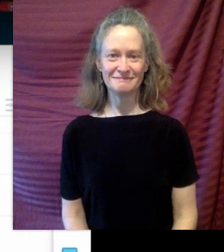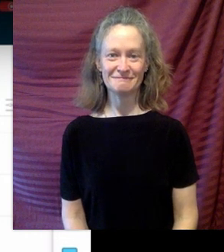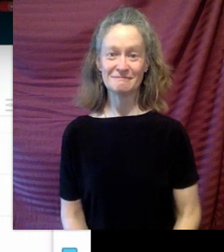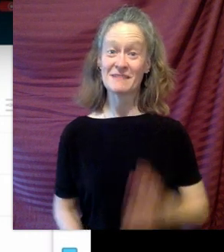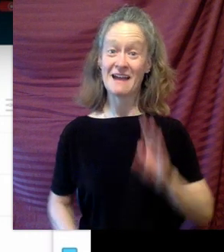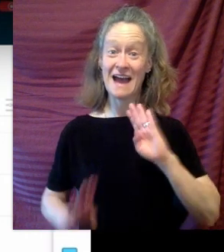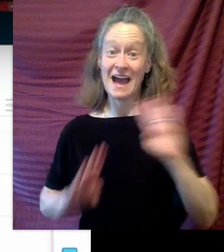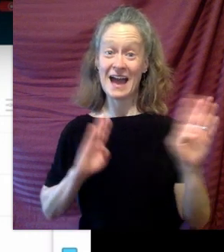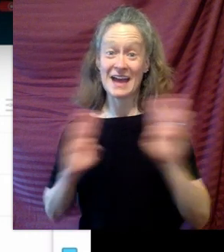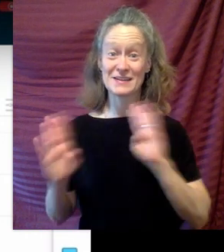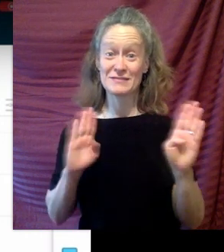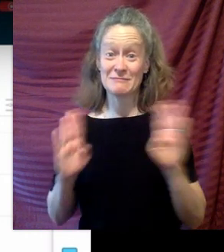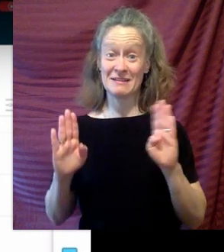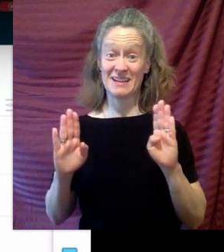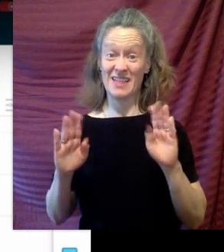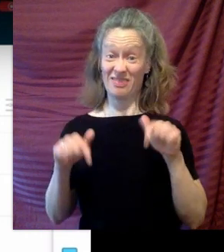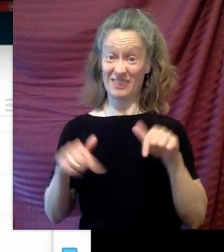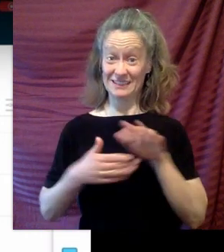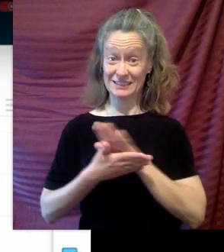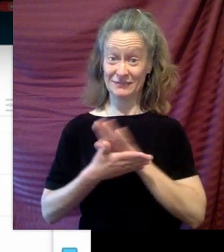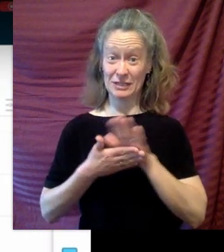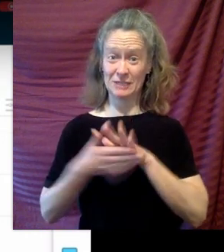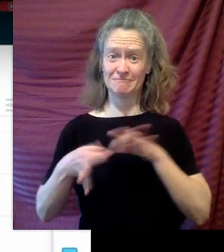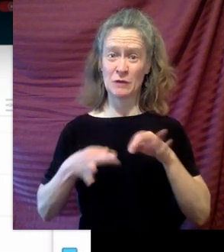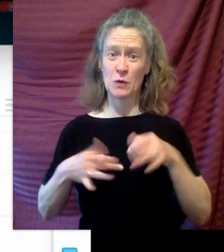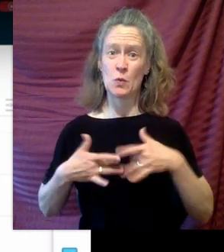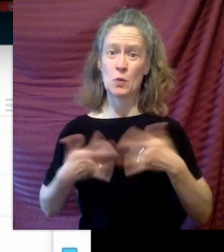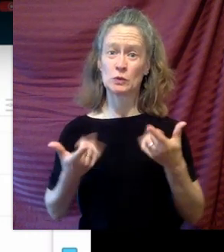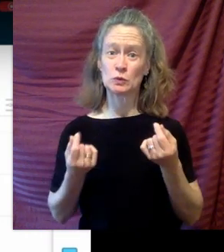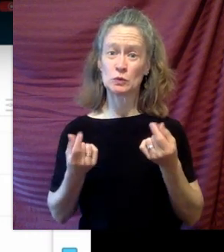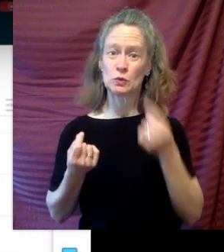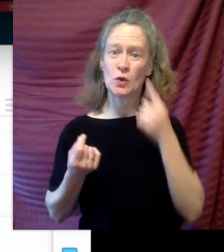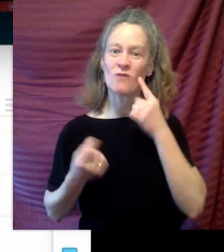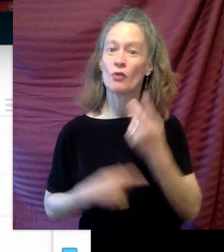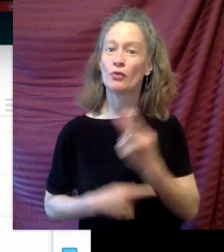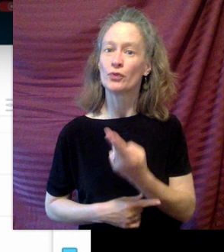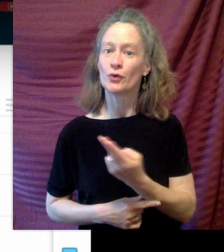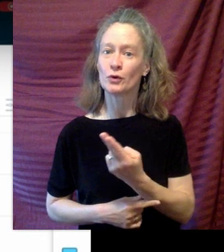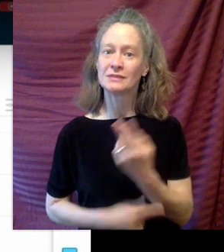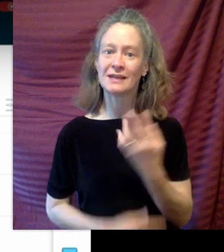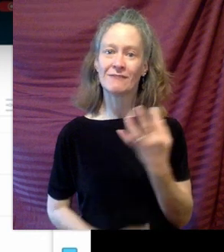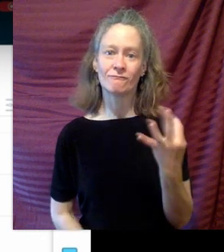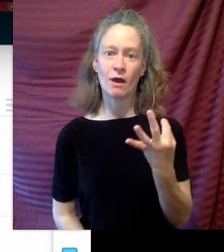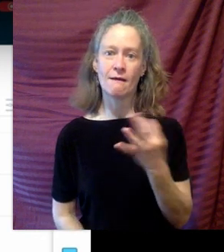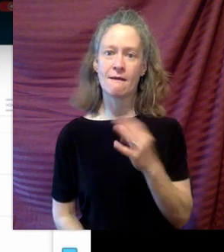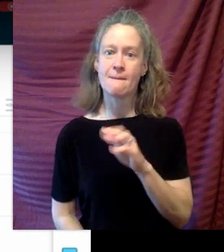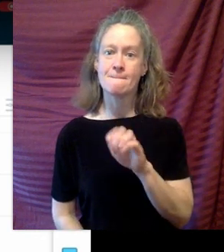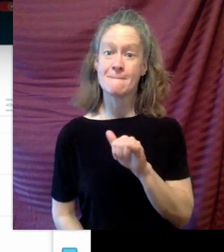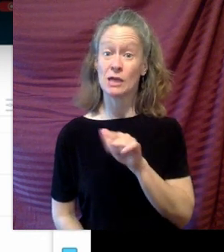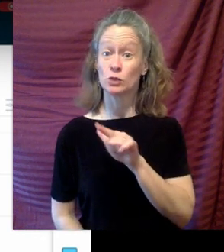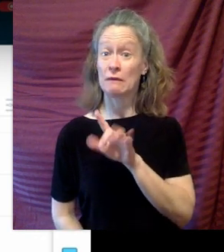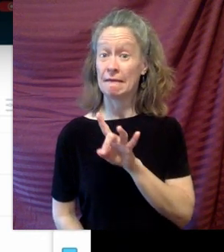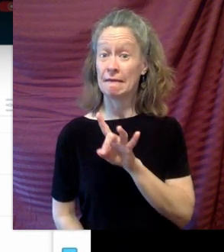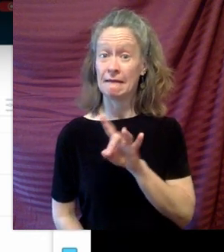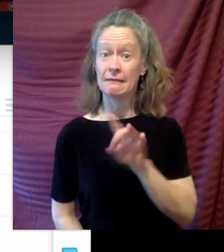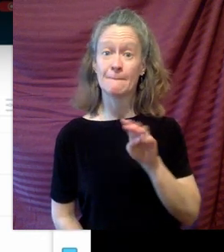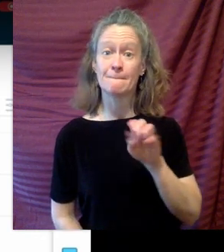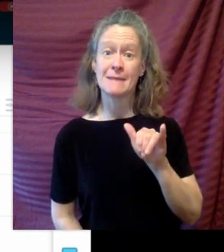Hi everybody! This is a video on what to do for Thursday and Friday, May 28th and